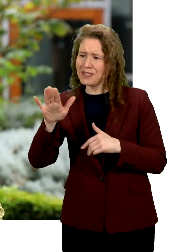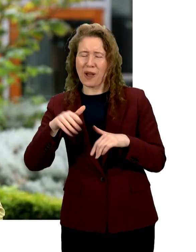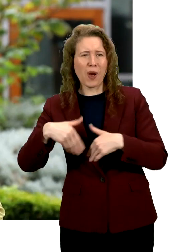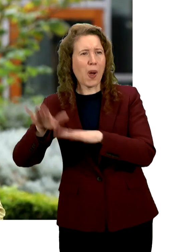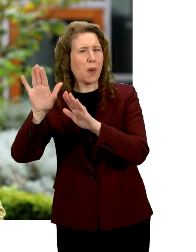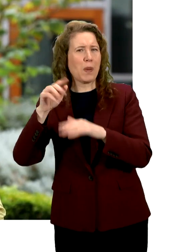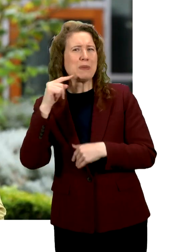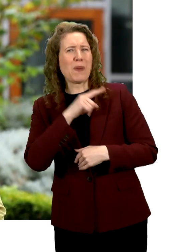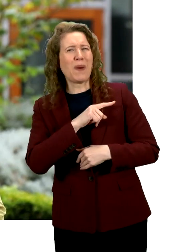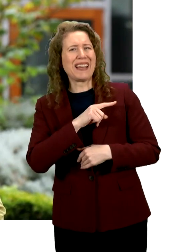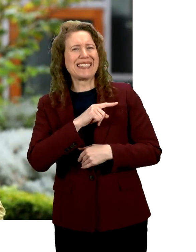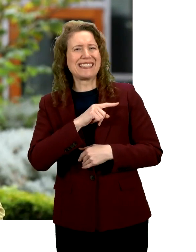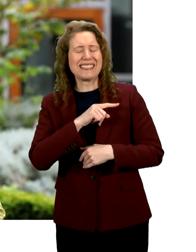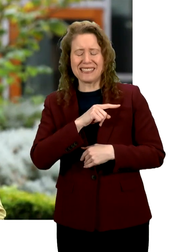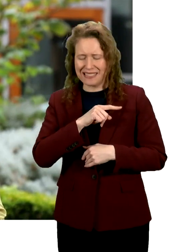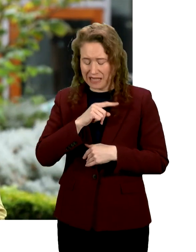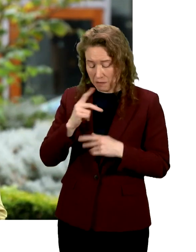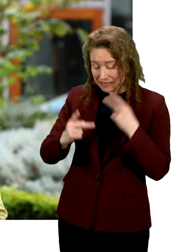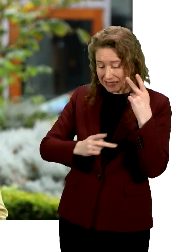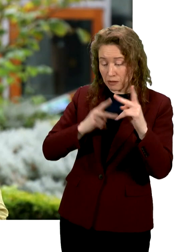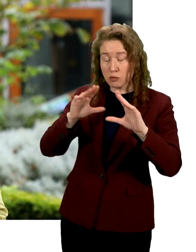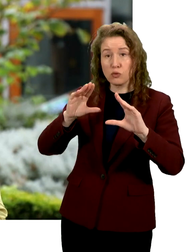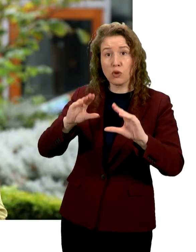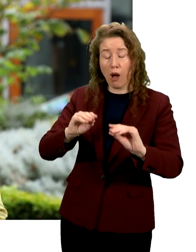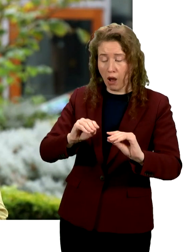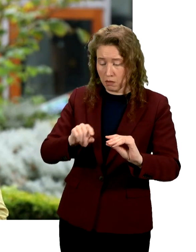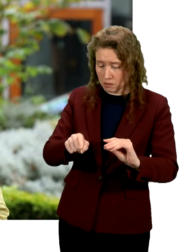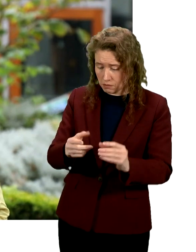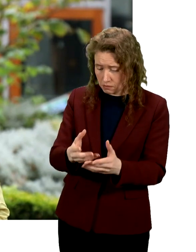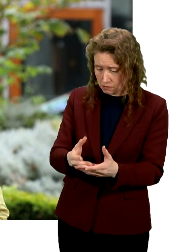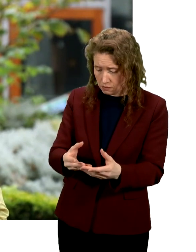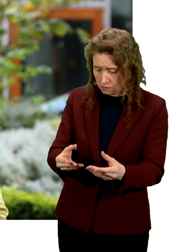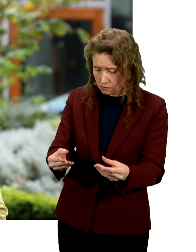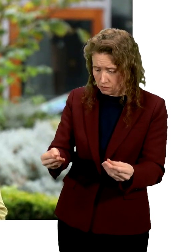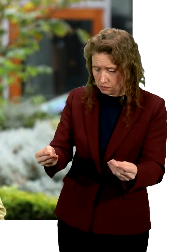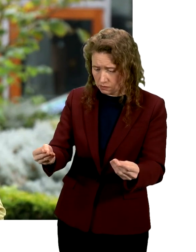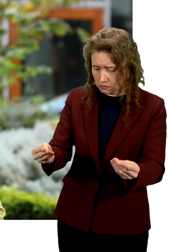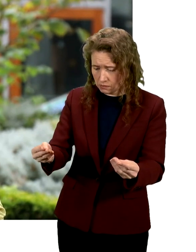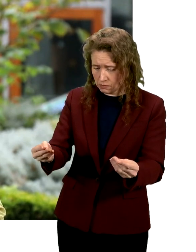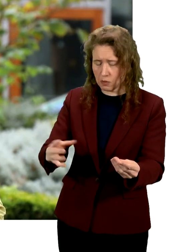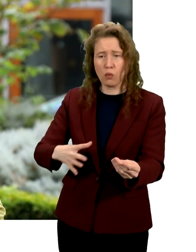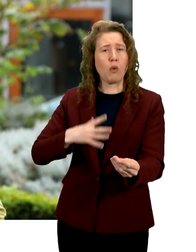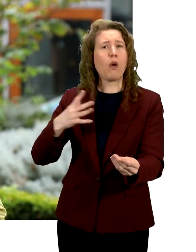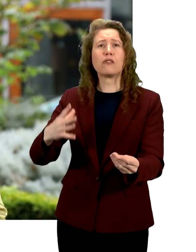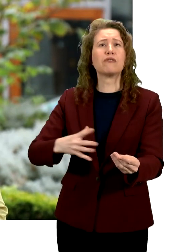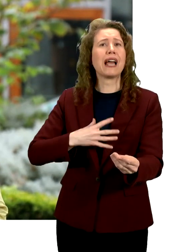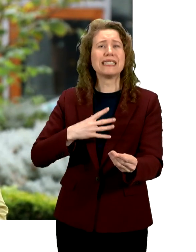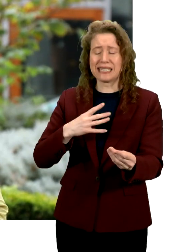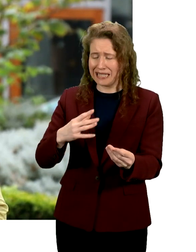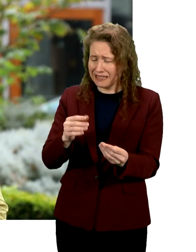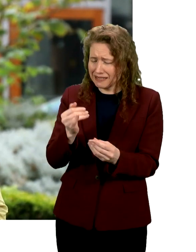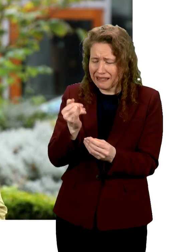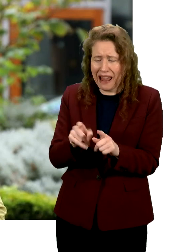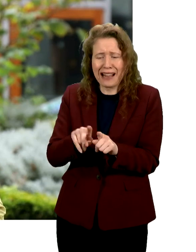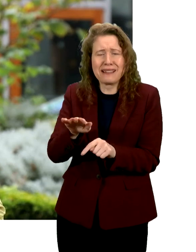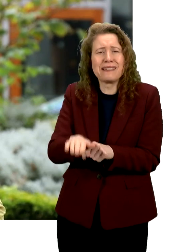go, boys. And when I stopped singing, she had slipped away. Already a slip of a girl,